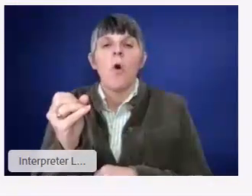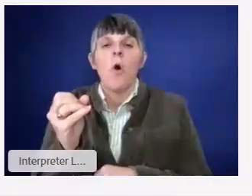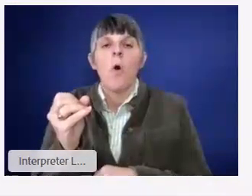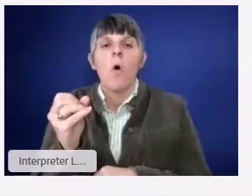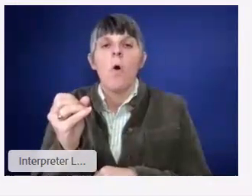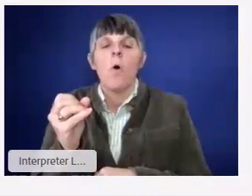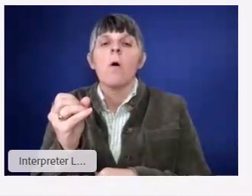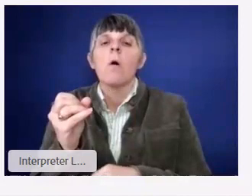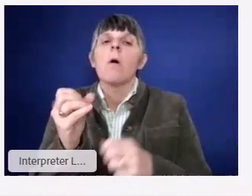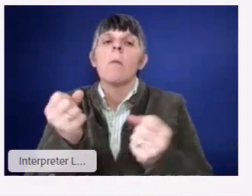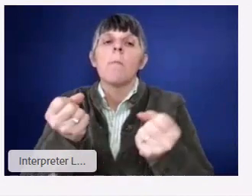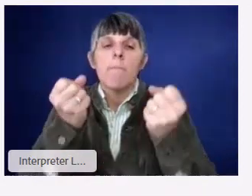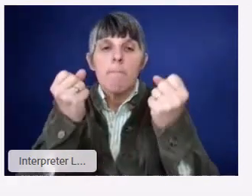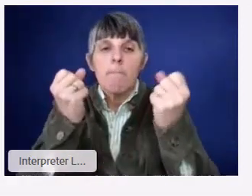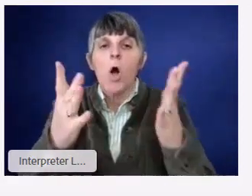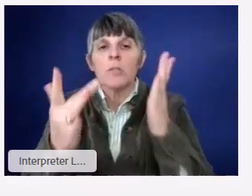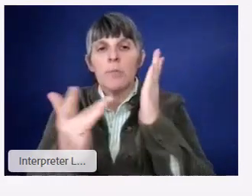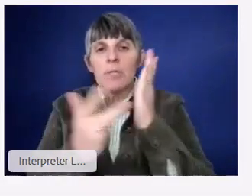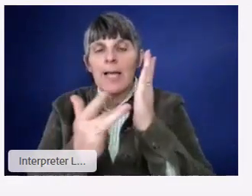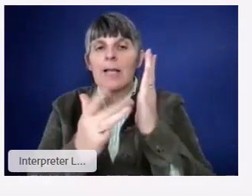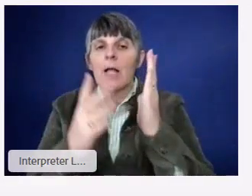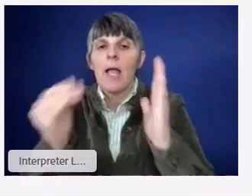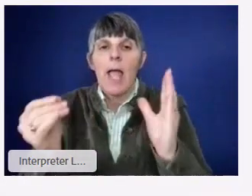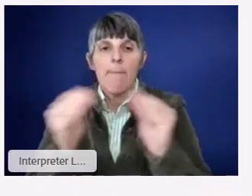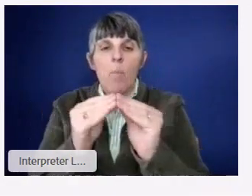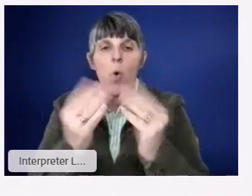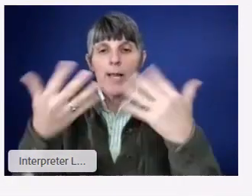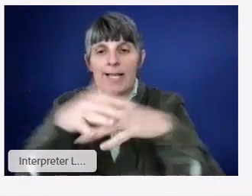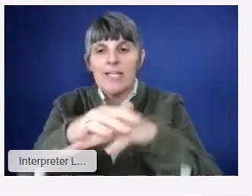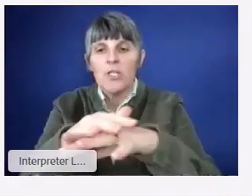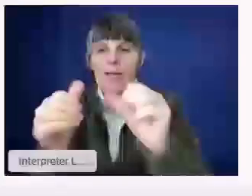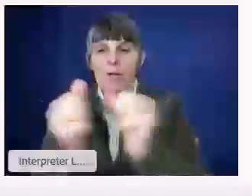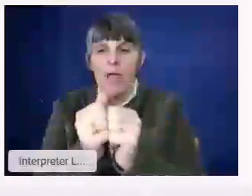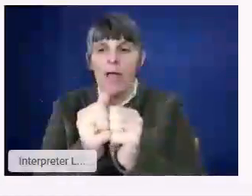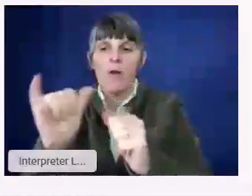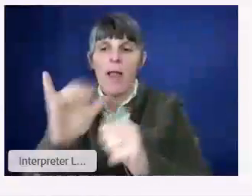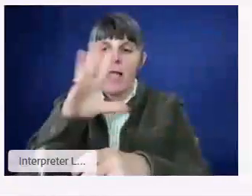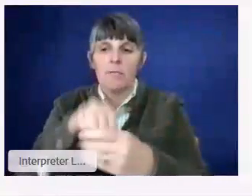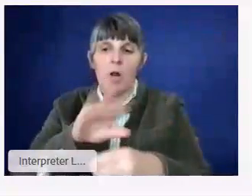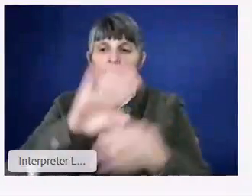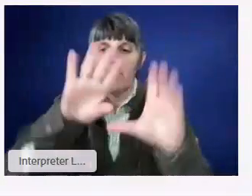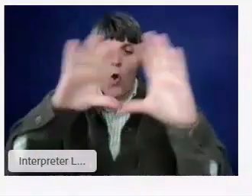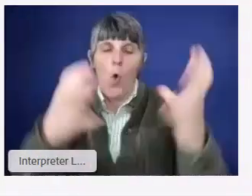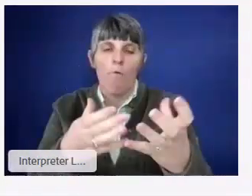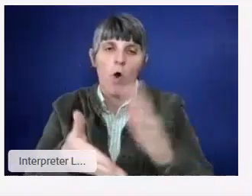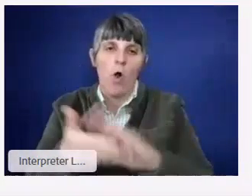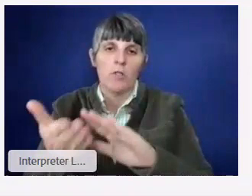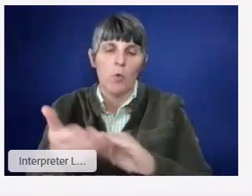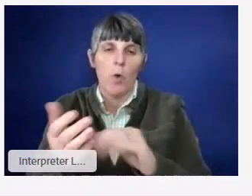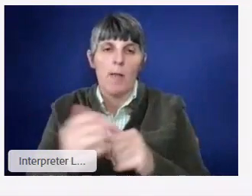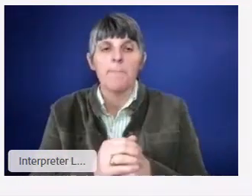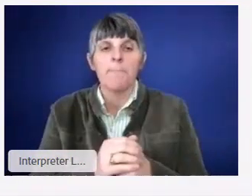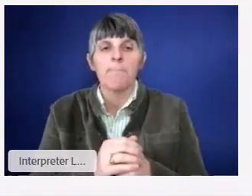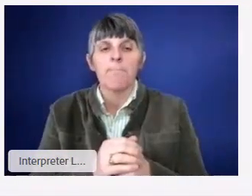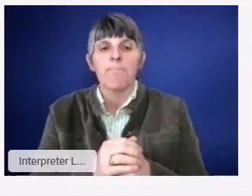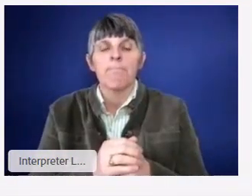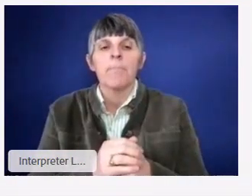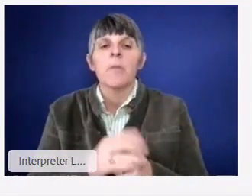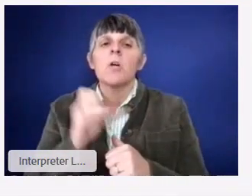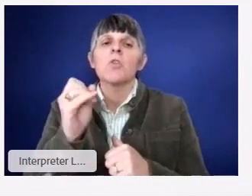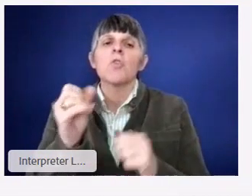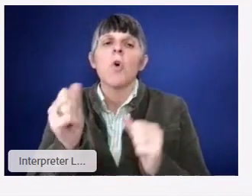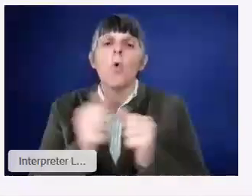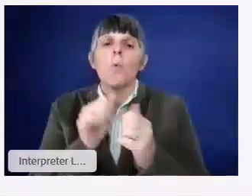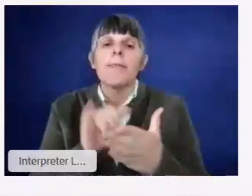deploy multiple technologies and most integrated together as part of their overall deployment. So with